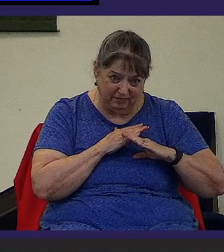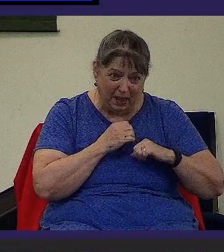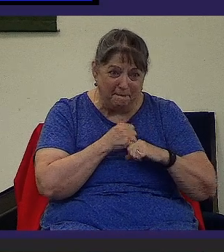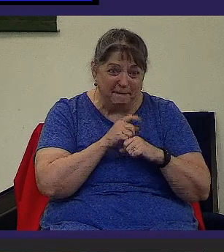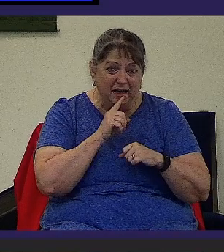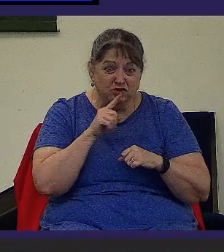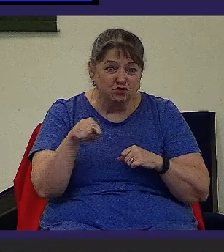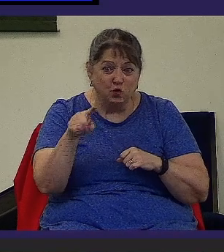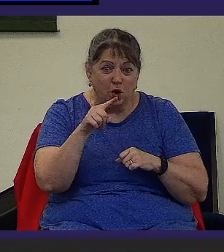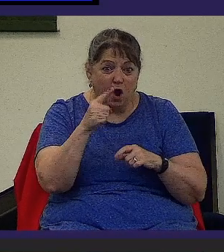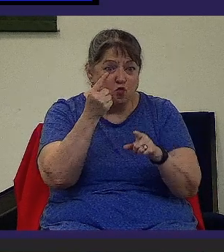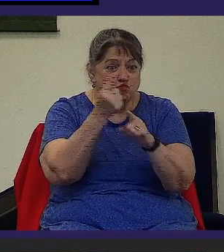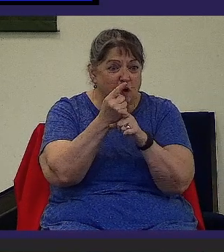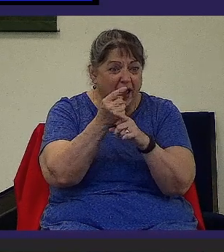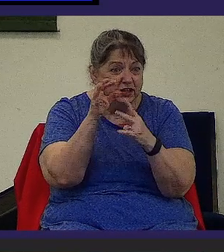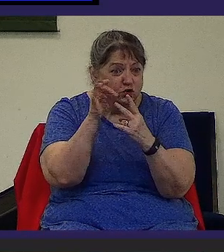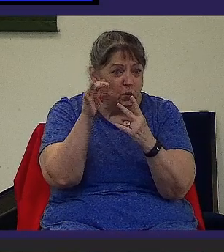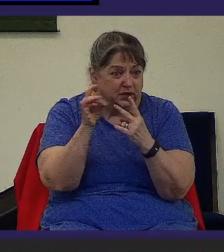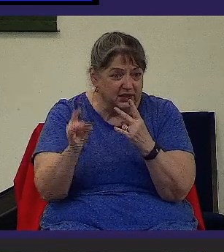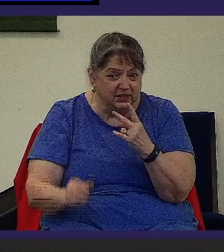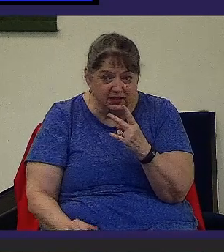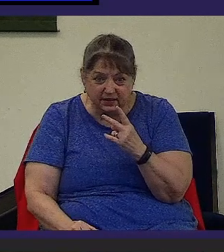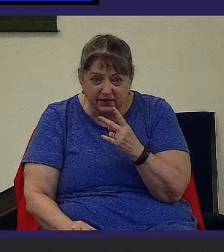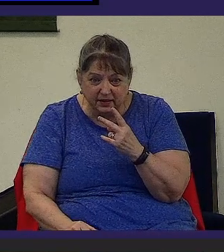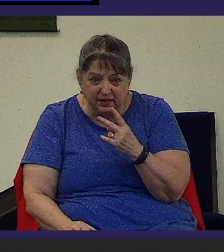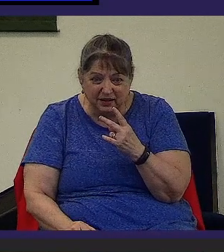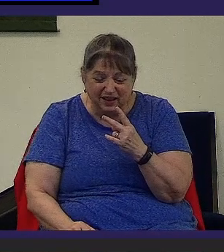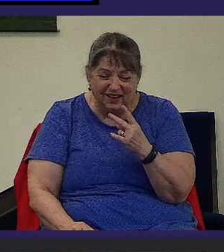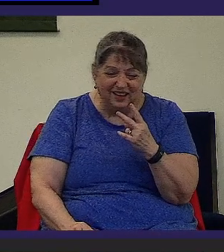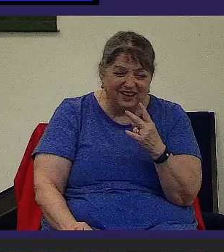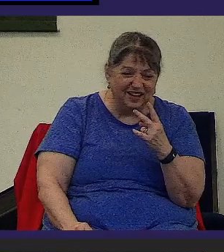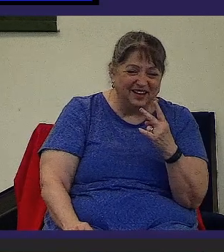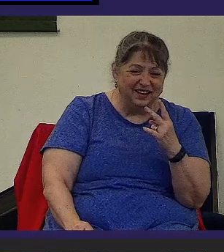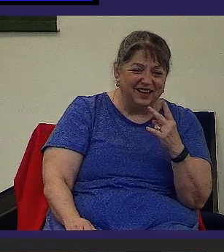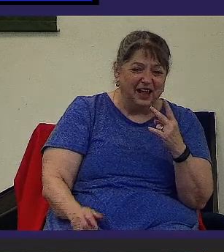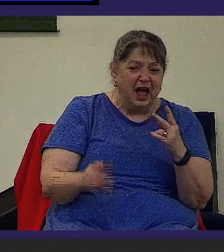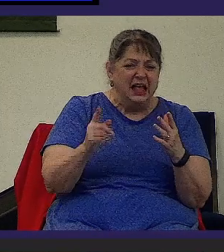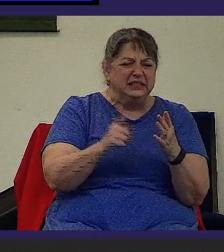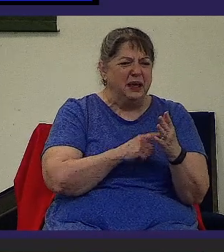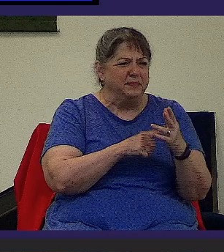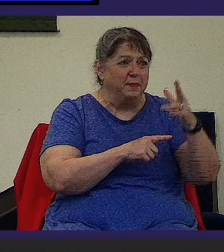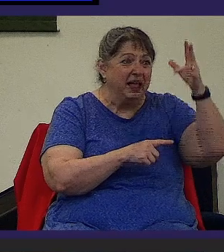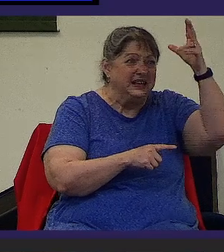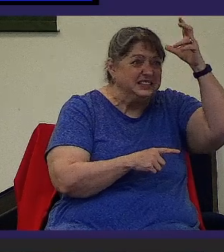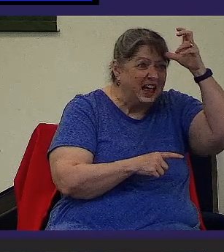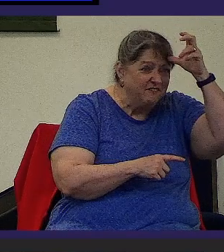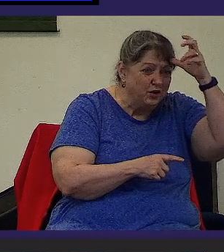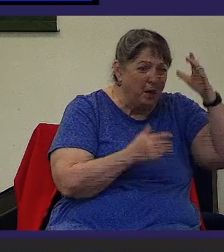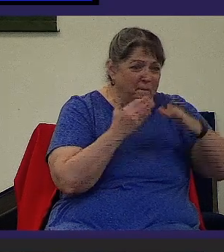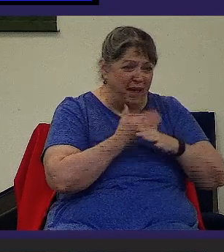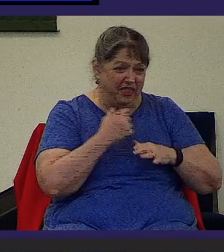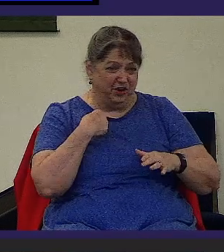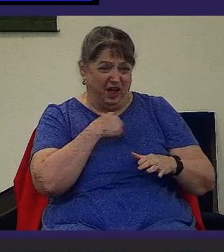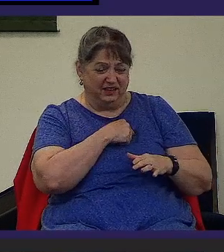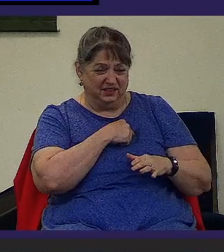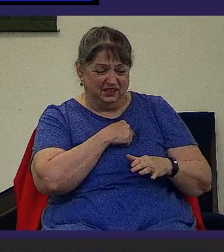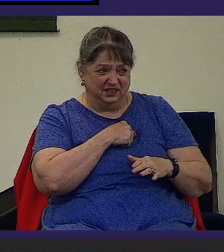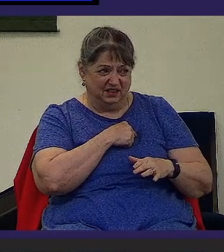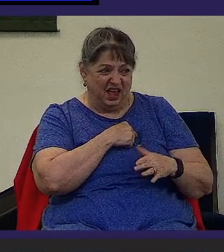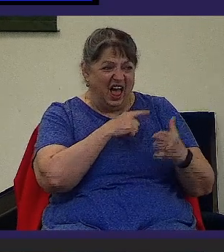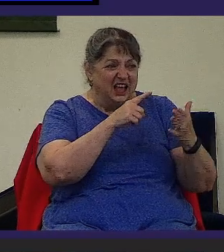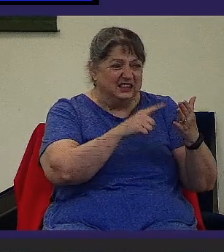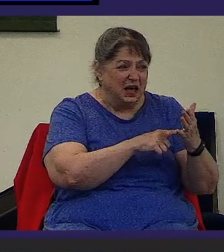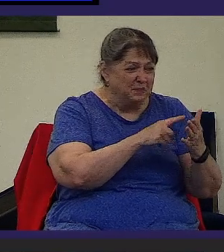you make the right choices i've told you before that we're our biggest enemy not the world not the devil but the flesh is the biggest enemy that we have because